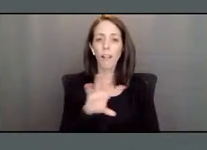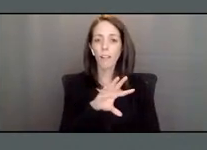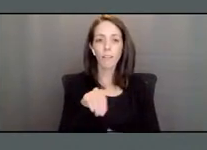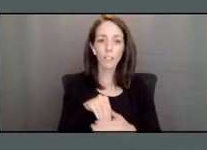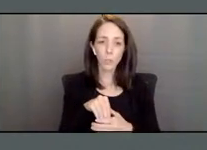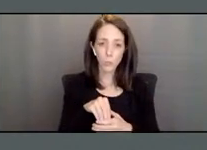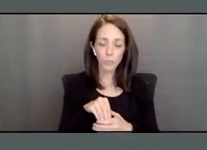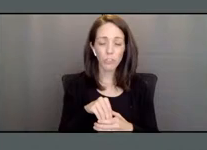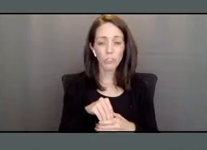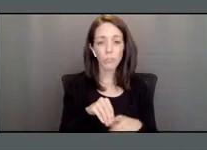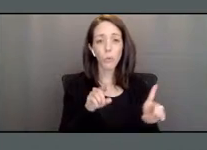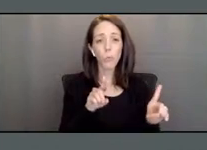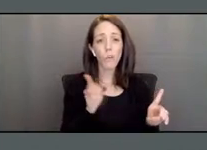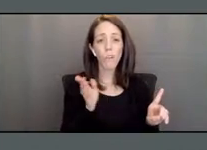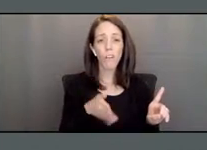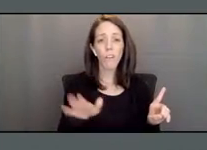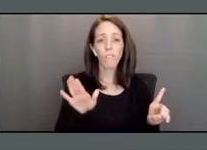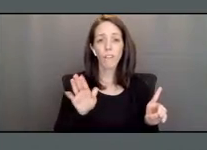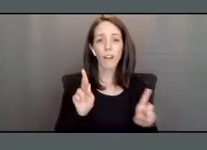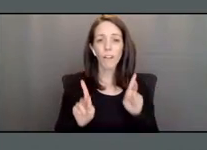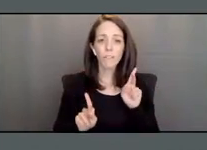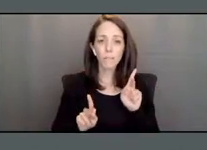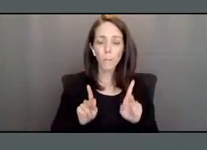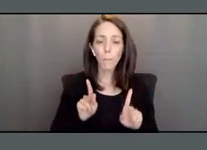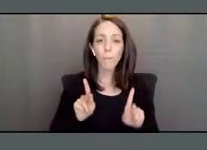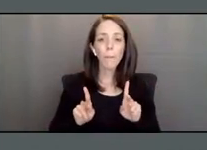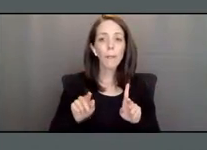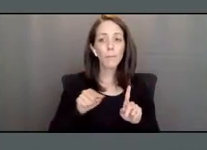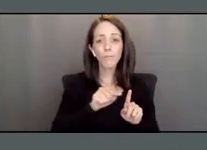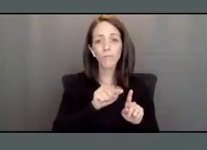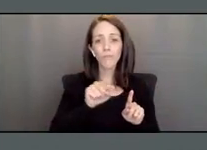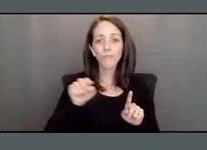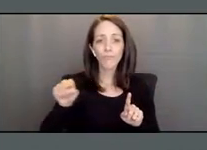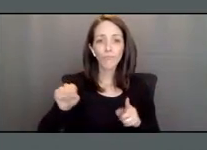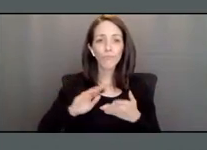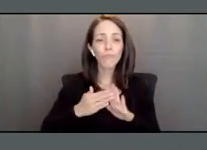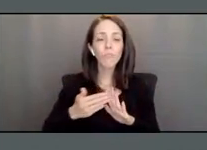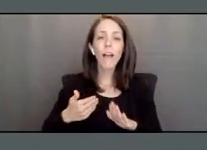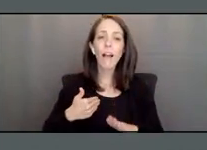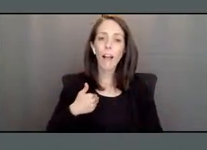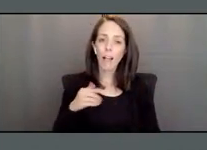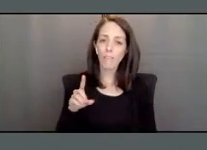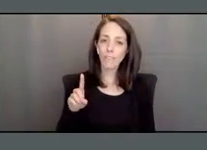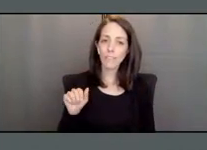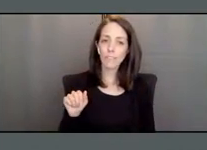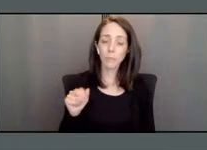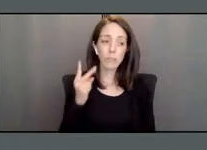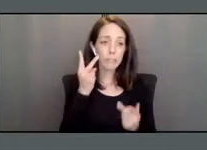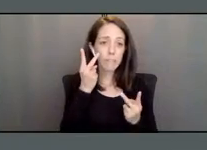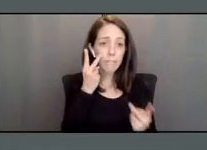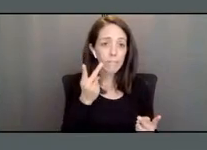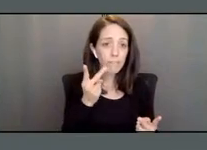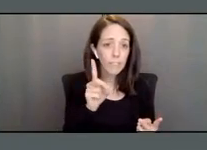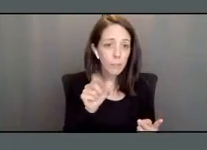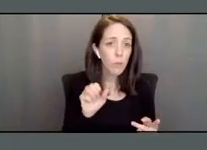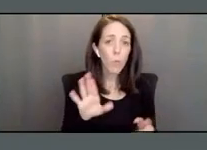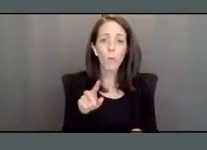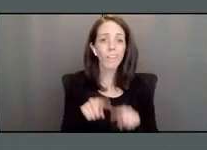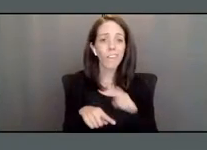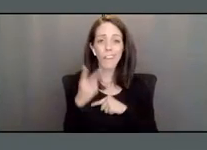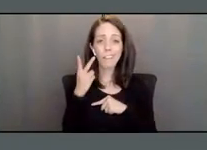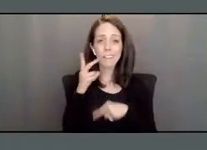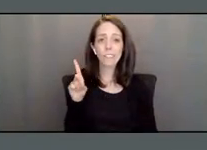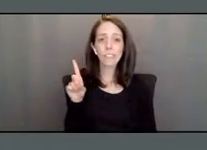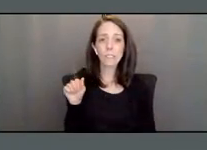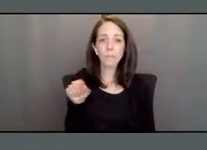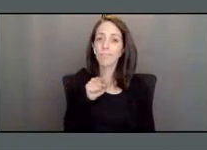1 in 5 people in our human community have a disability, visible or invisible. And I think it's really